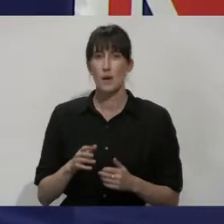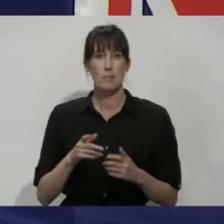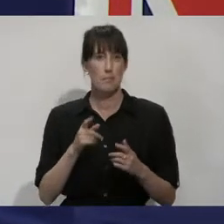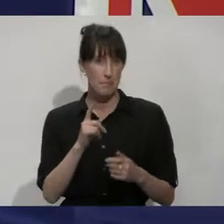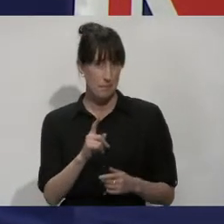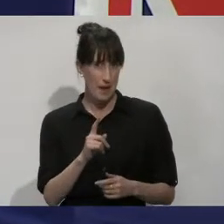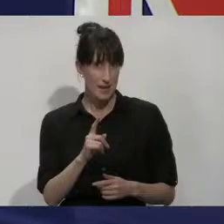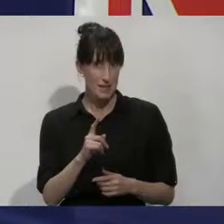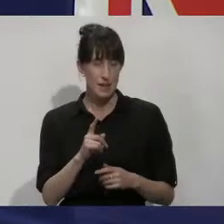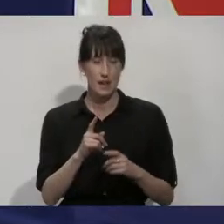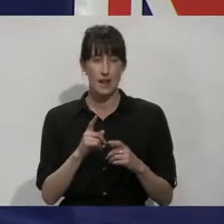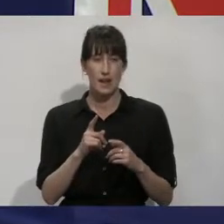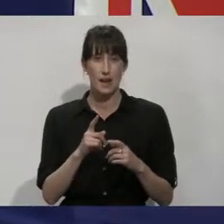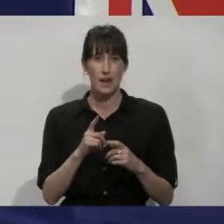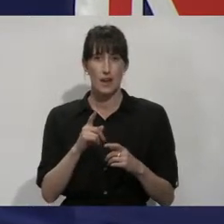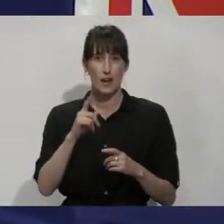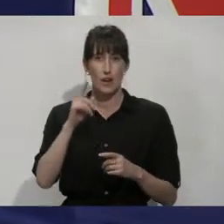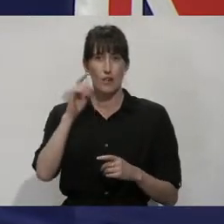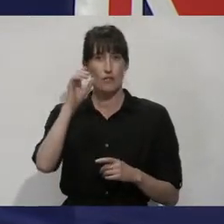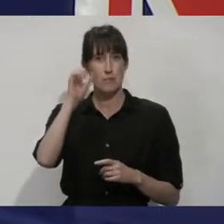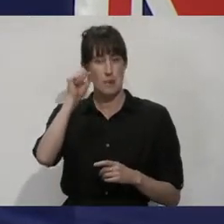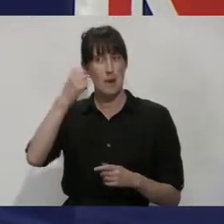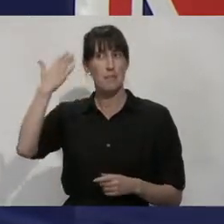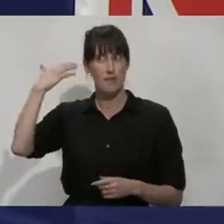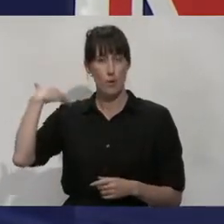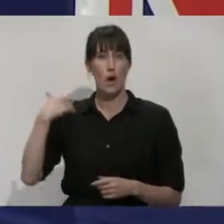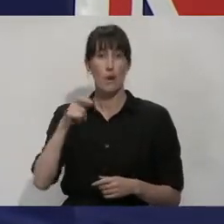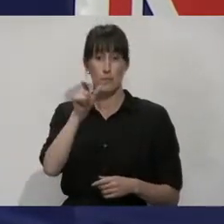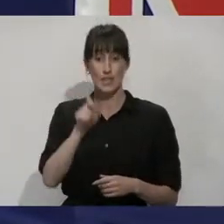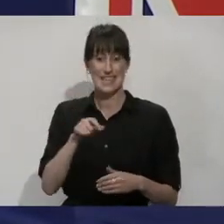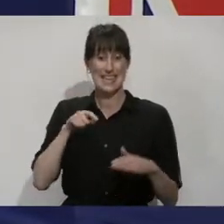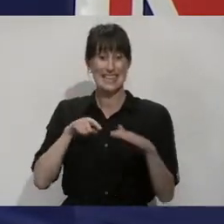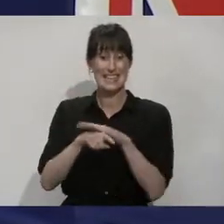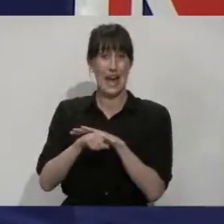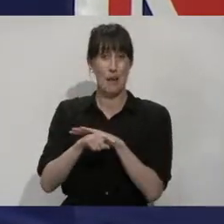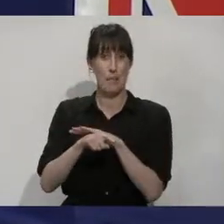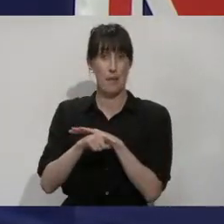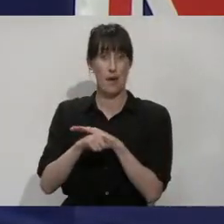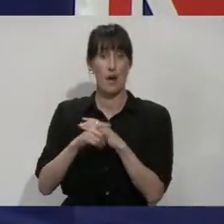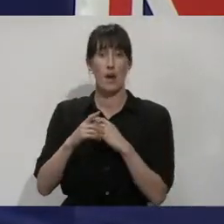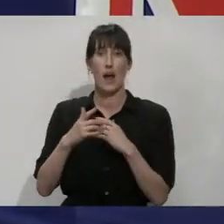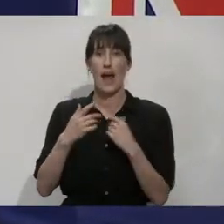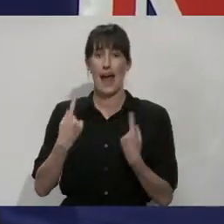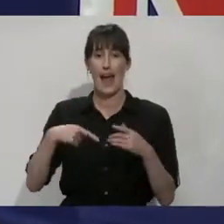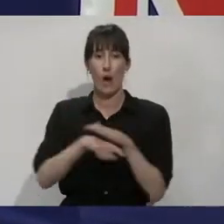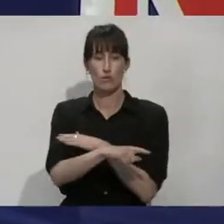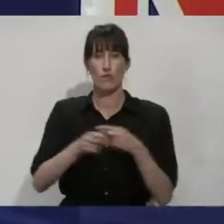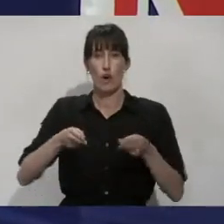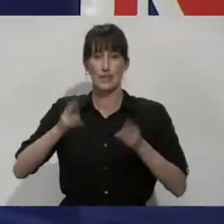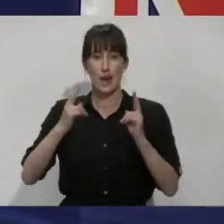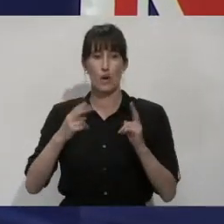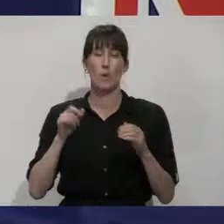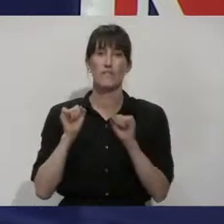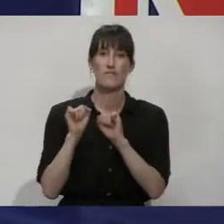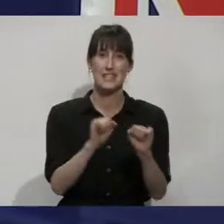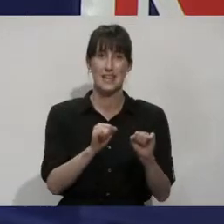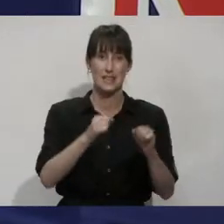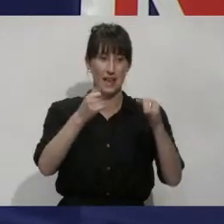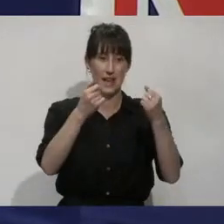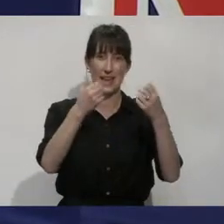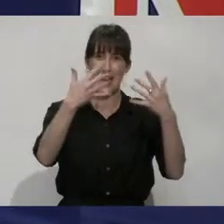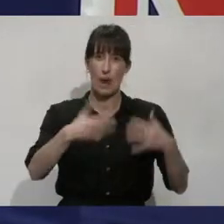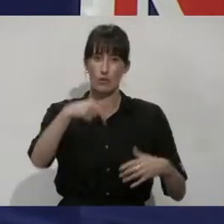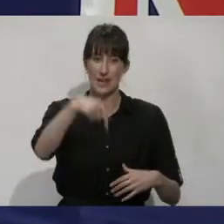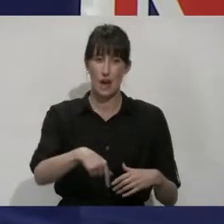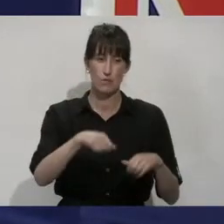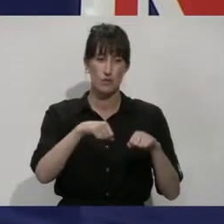the advice of countdown was didn't even need to close. Yes, it is a low possibility. You're right. Okay, yes. Over the back. Do you see any merit in